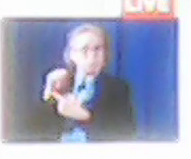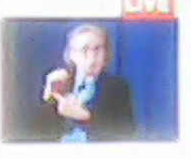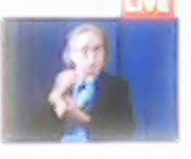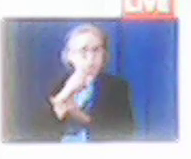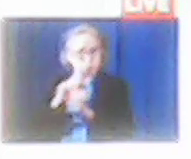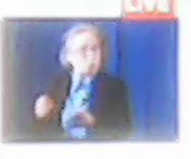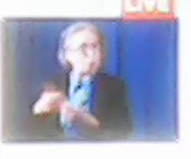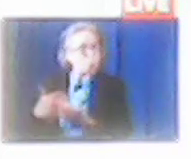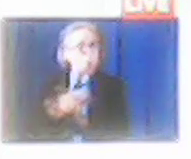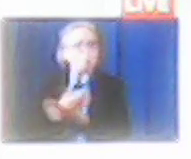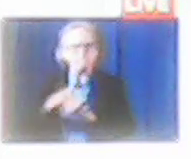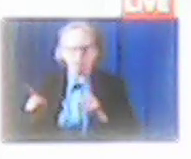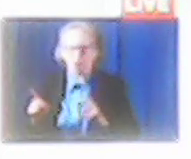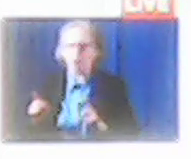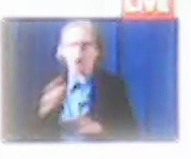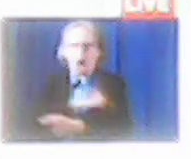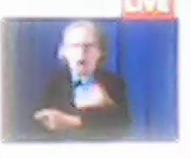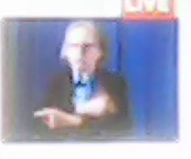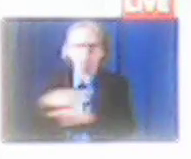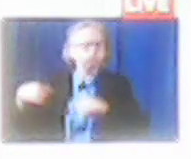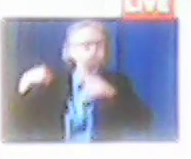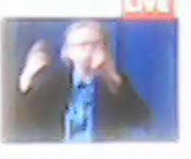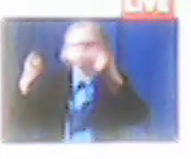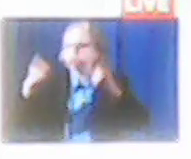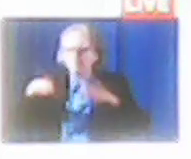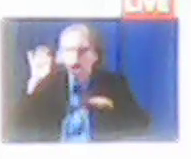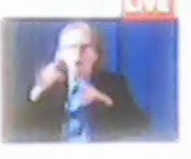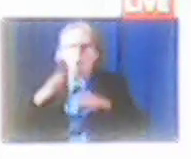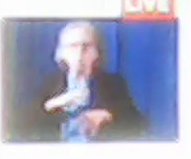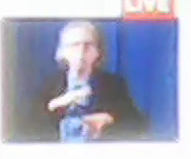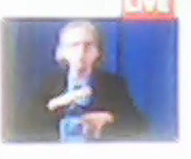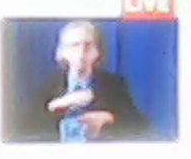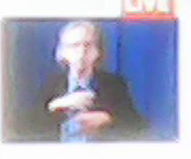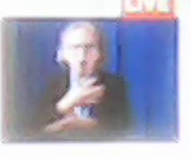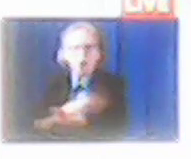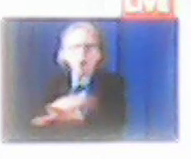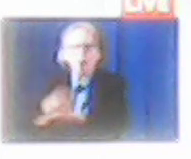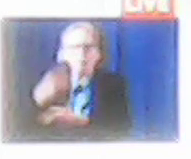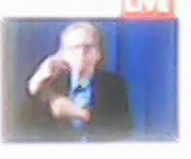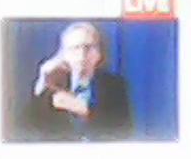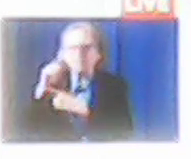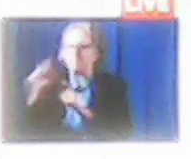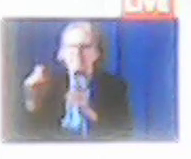redcrossblood.org/plasma for COVID. So go to the Red Cross website,